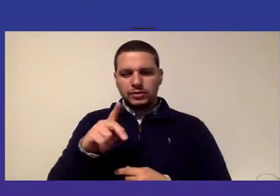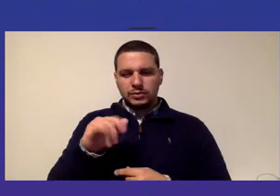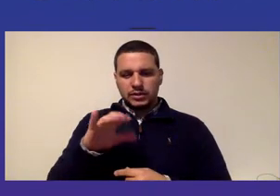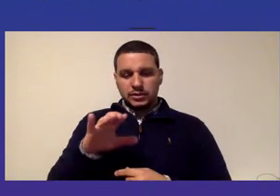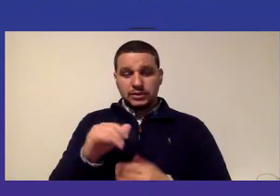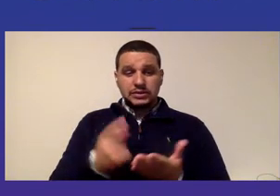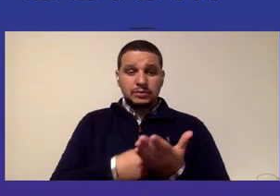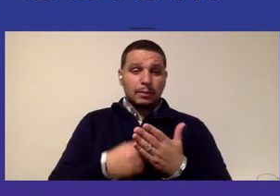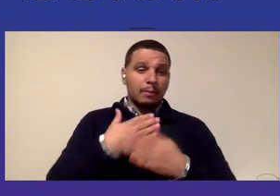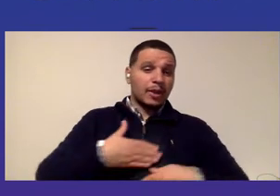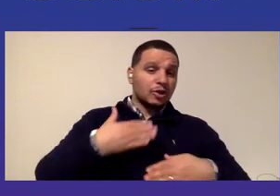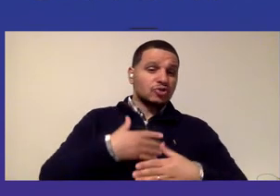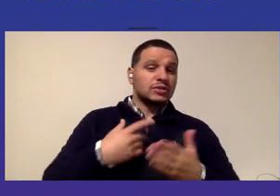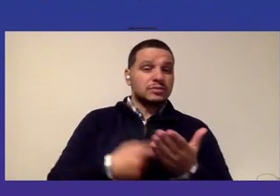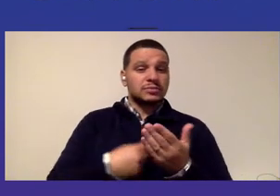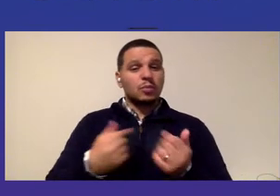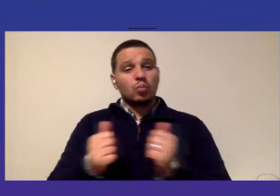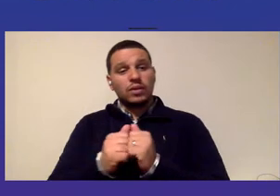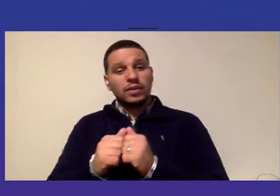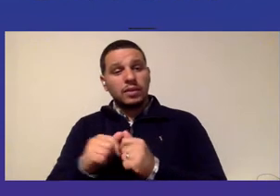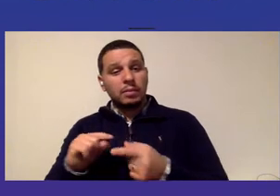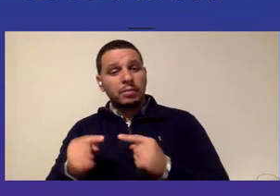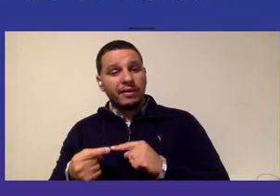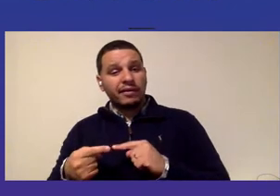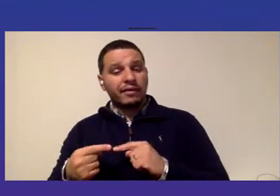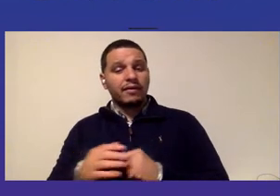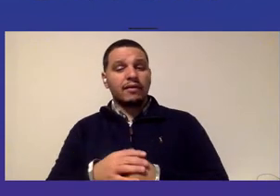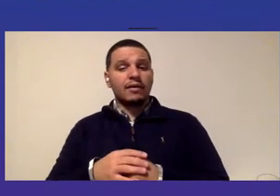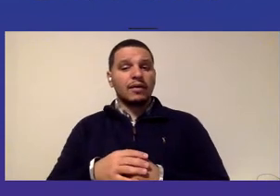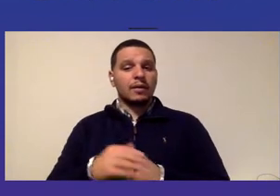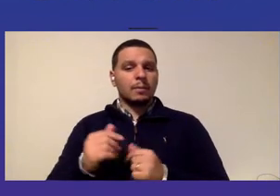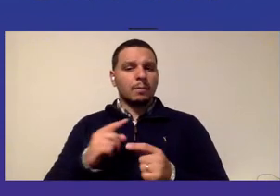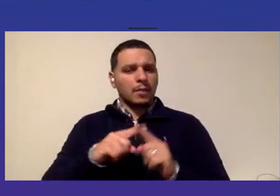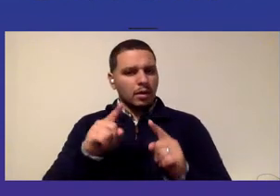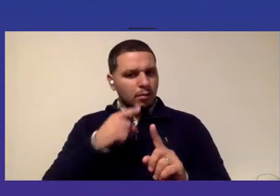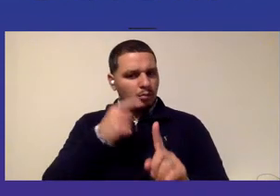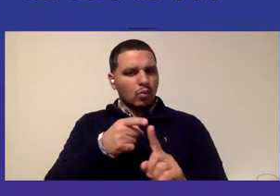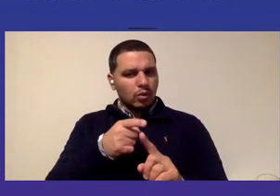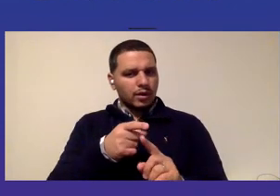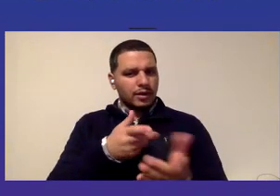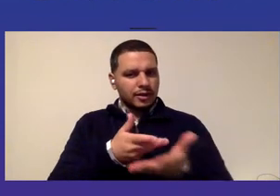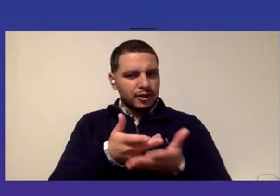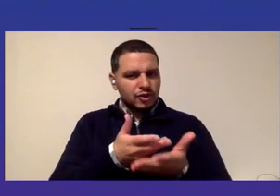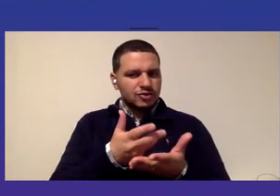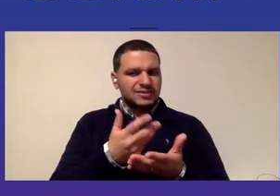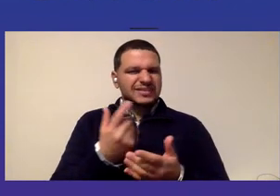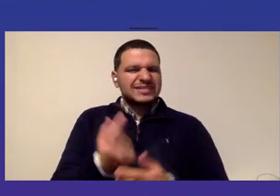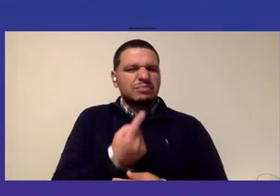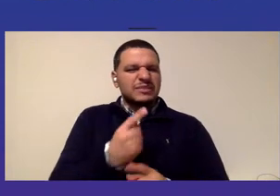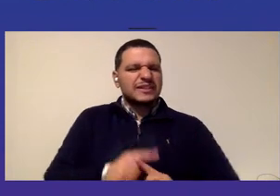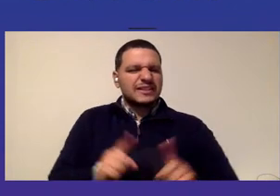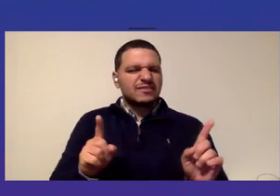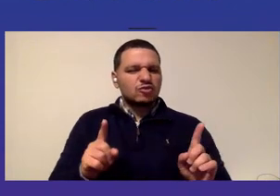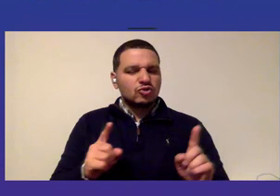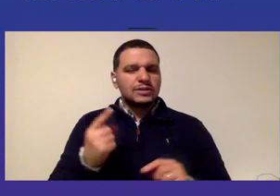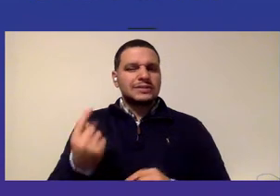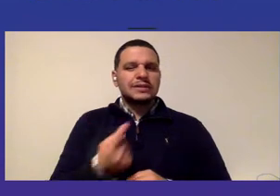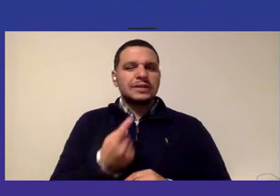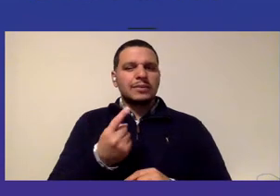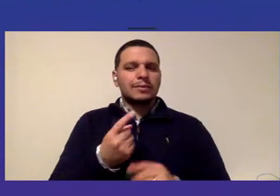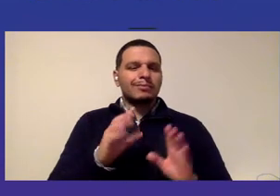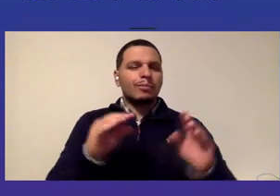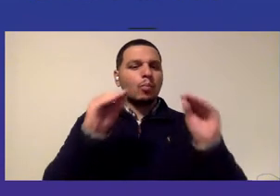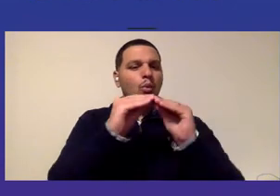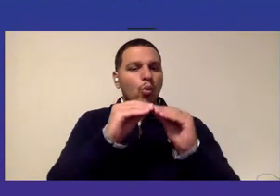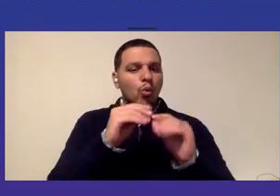and sometimes with pain, to engage in a mutual creation of something different and something more from